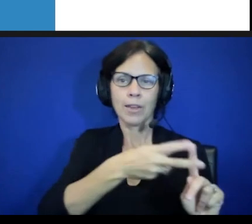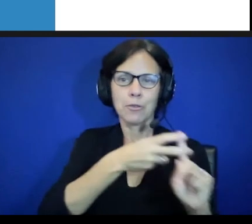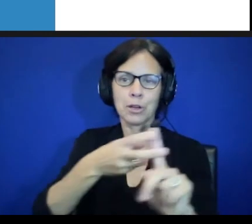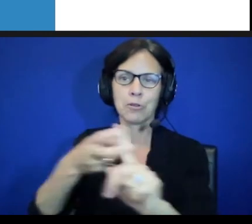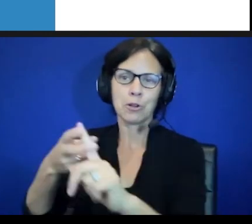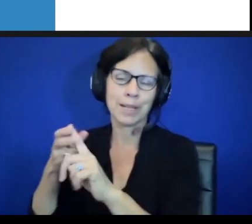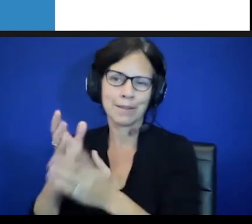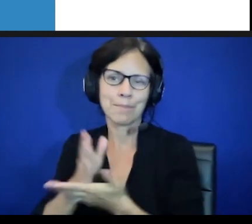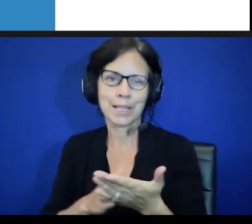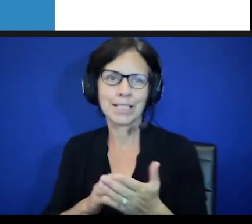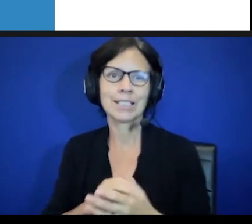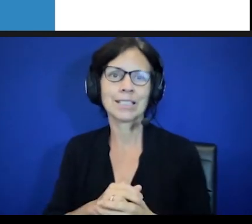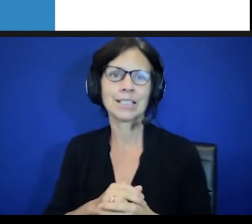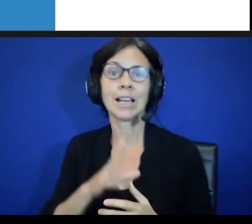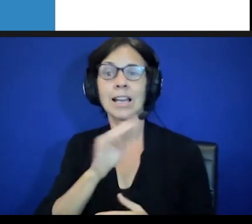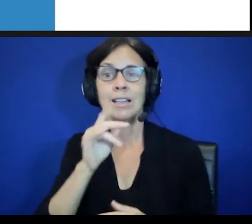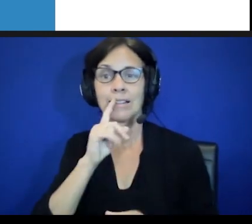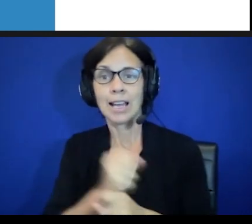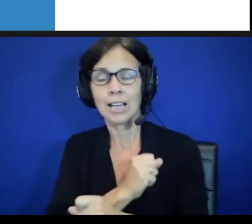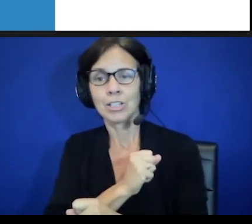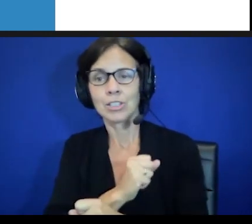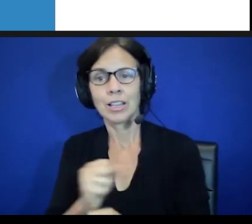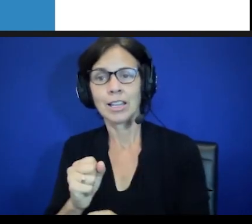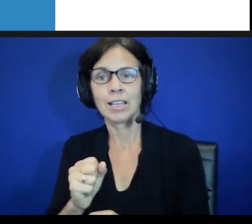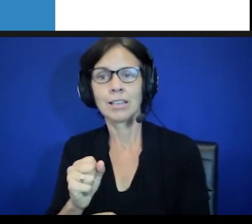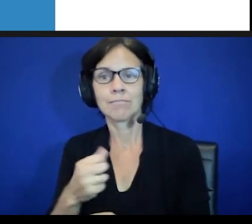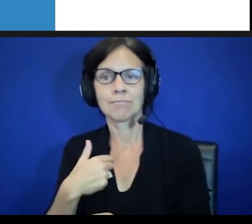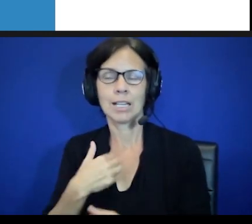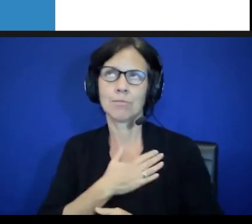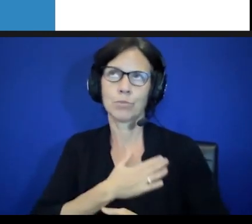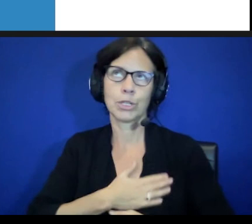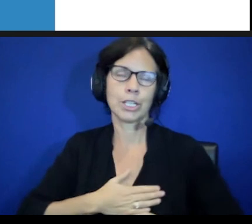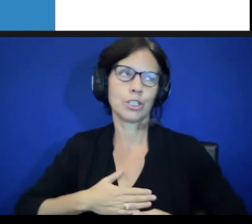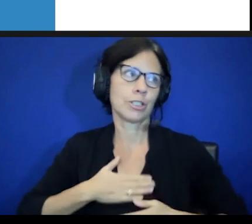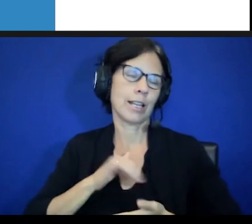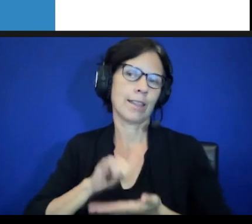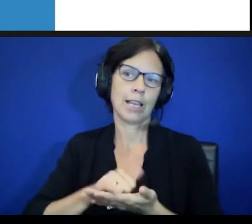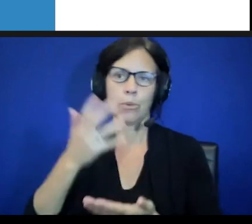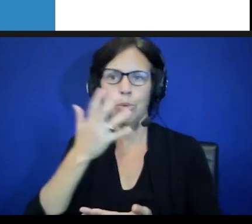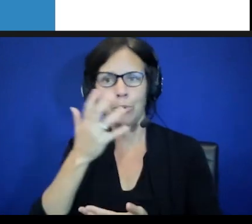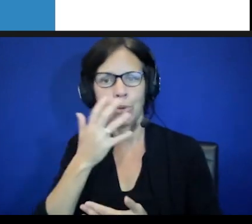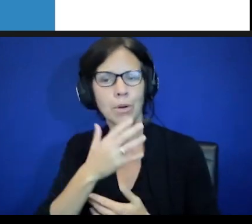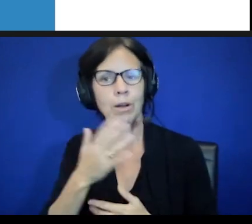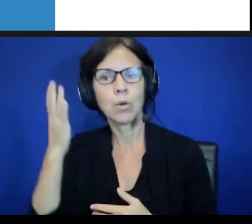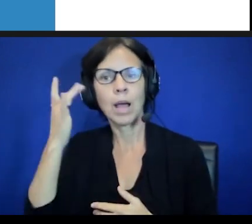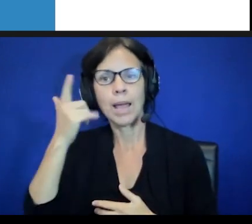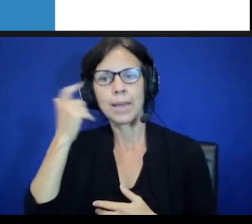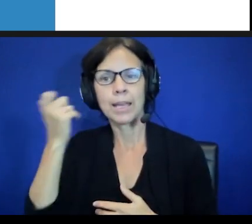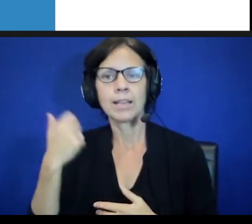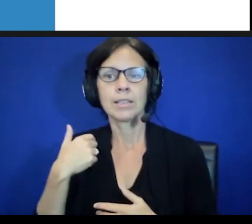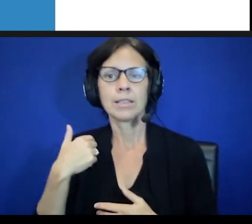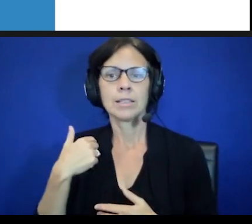And actually, I very much appreciate that, because we're making